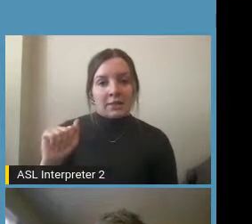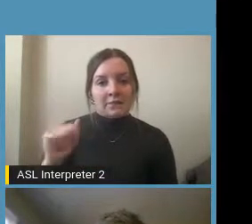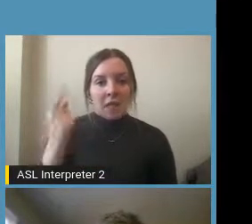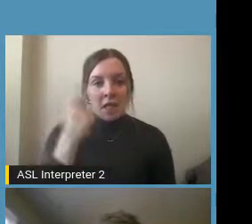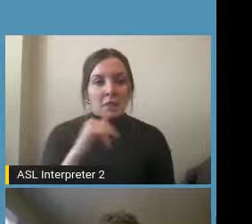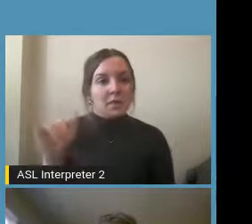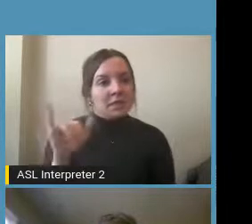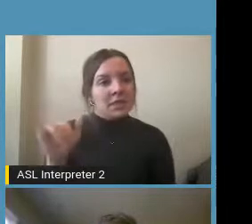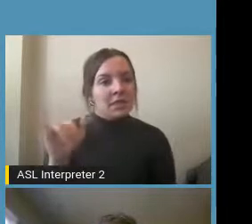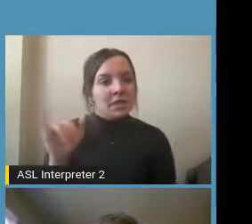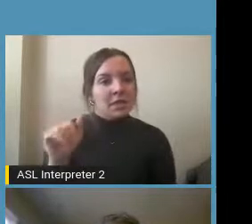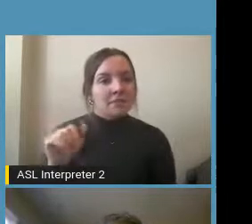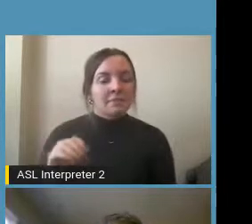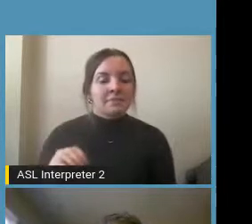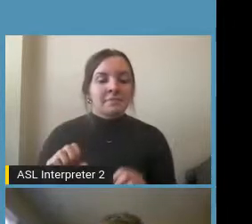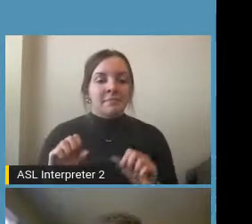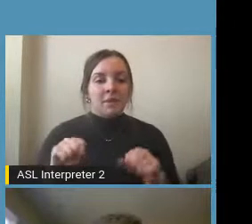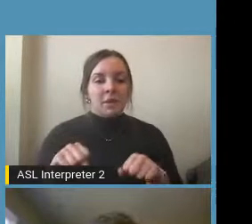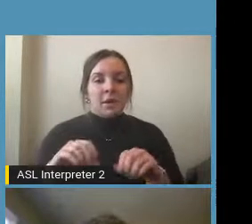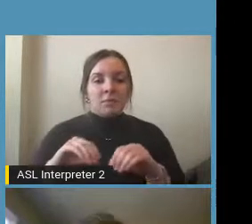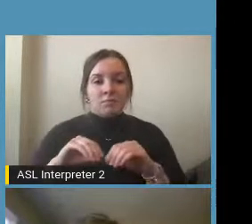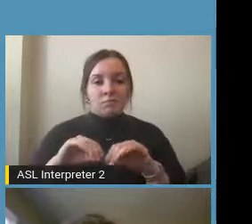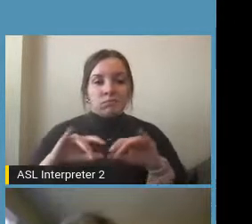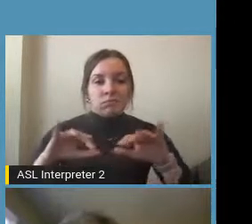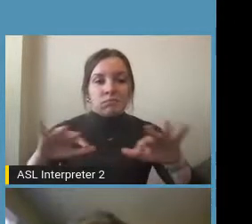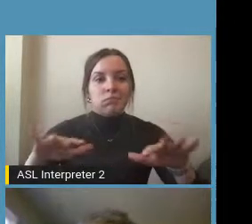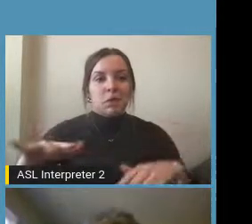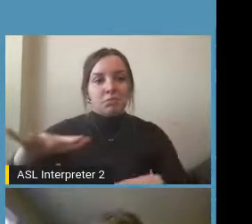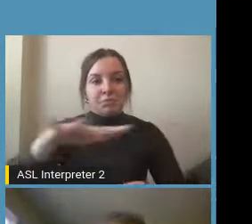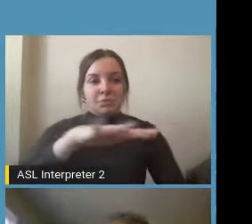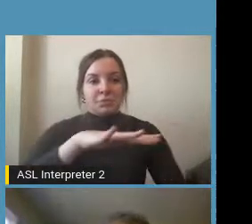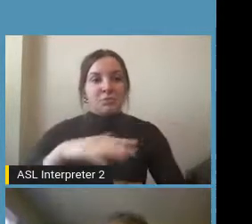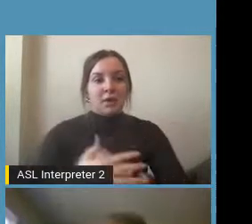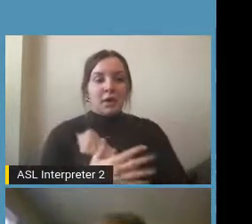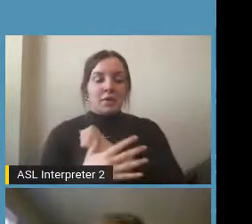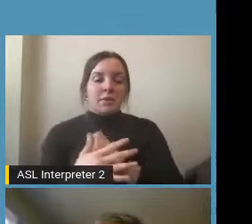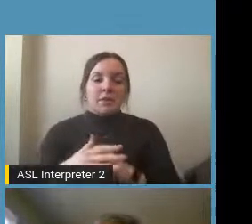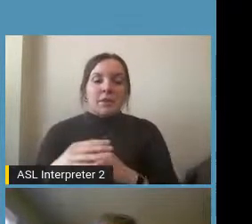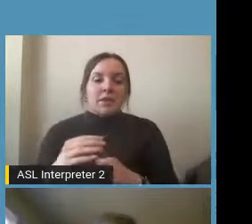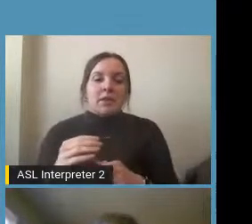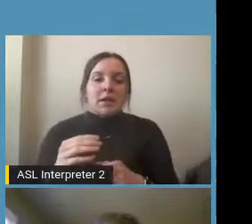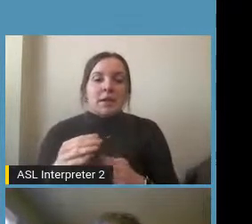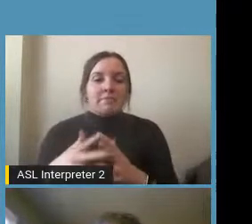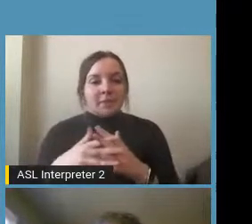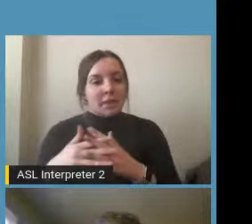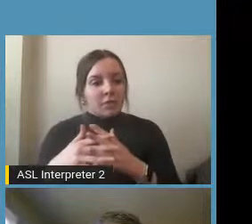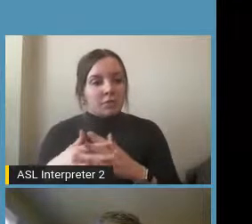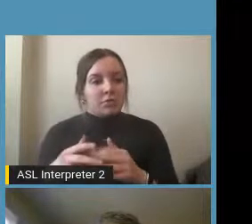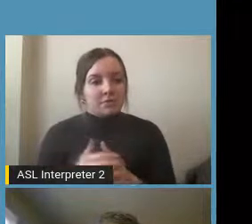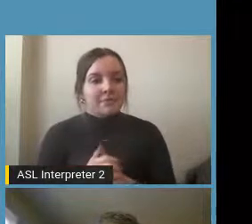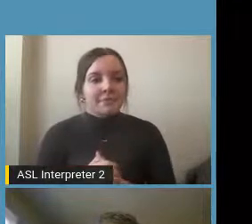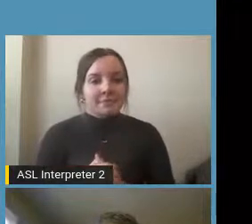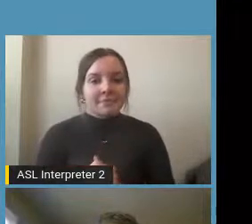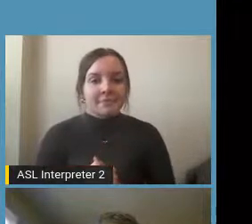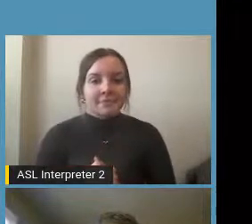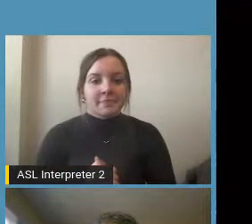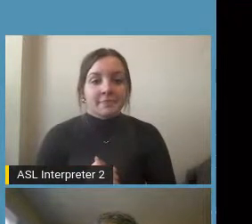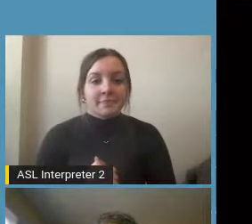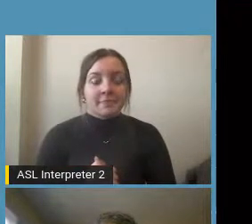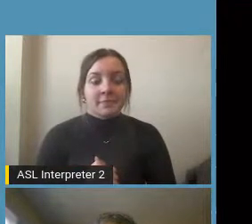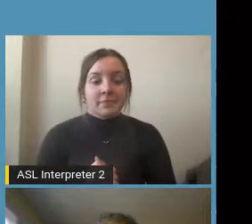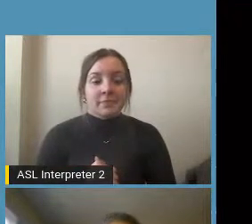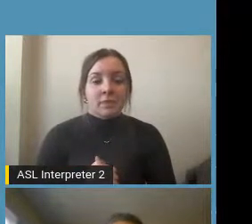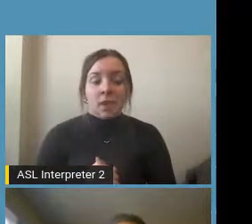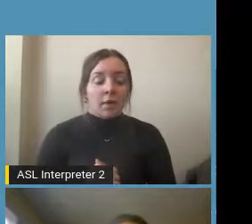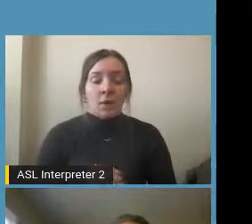the exhibition. We didn't have anything to do with that. We did help them to make